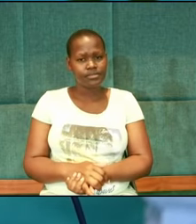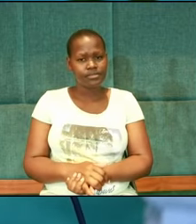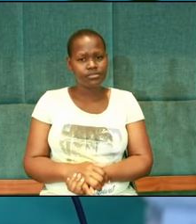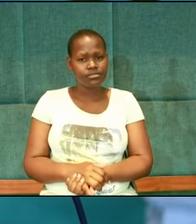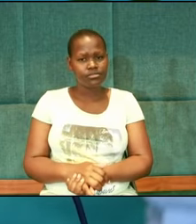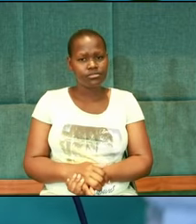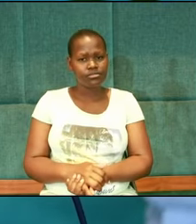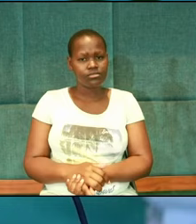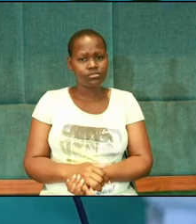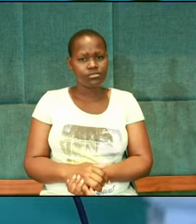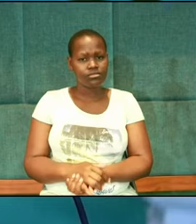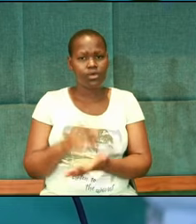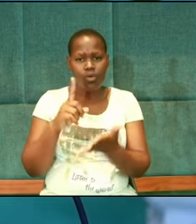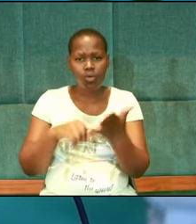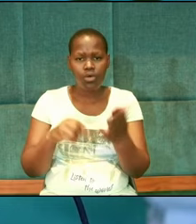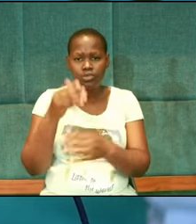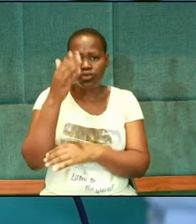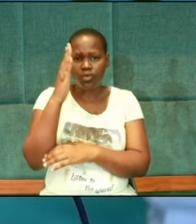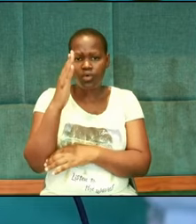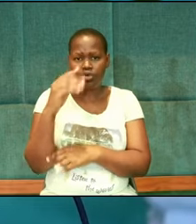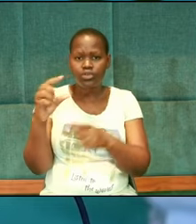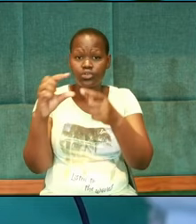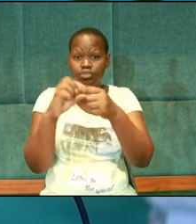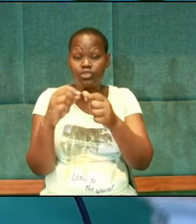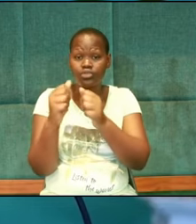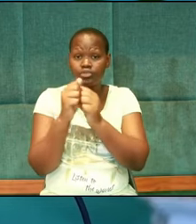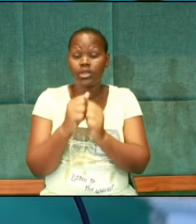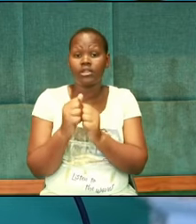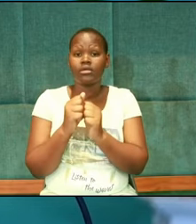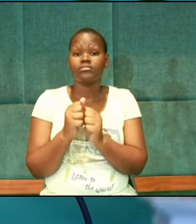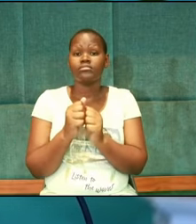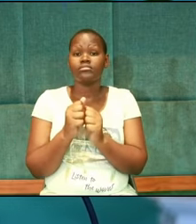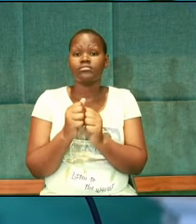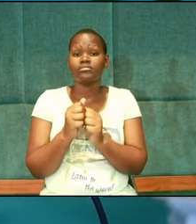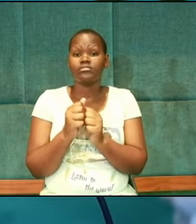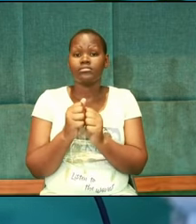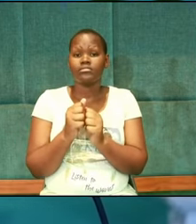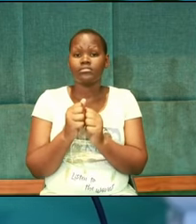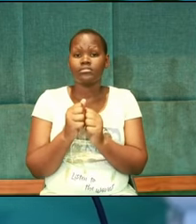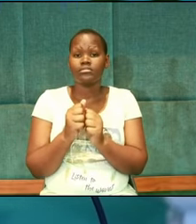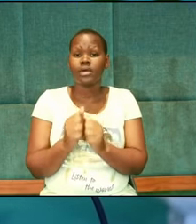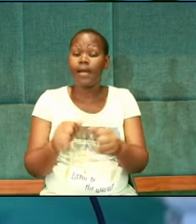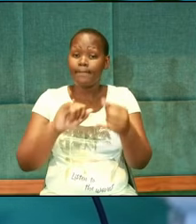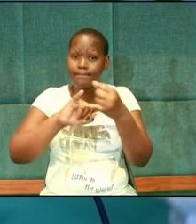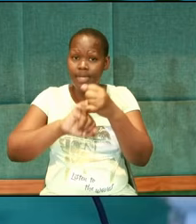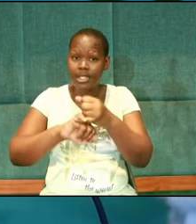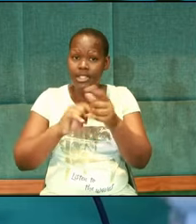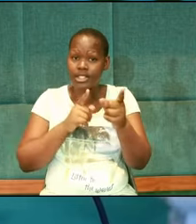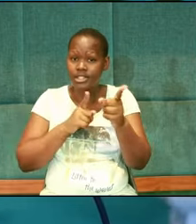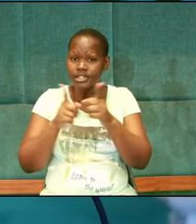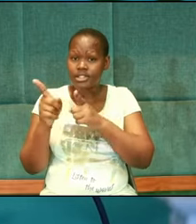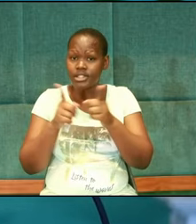What God therefore joined together. Marriage is a union. It's a joining together.